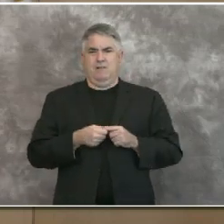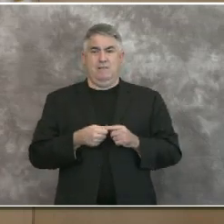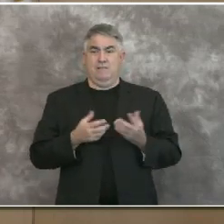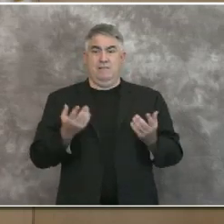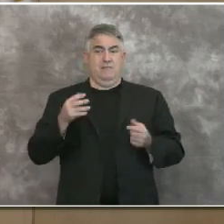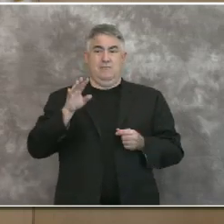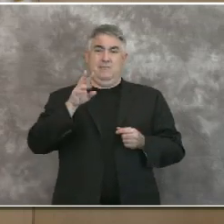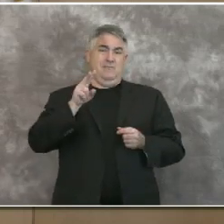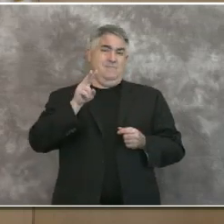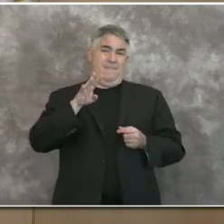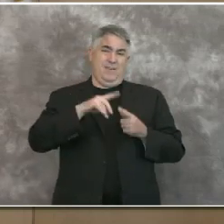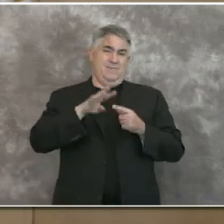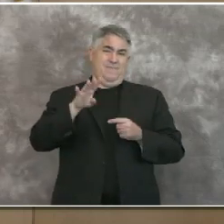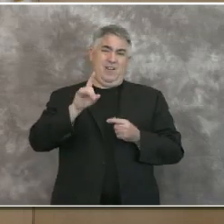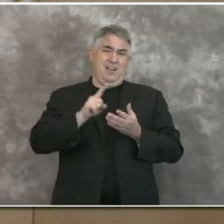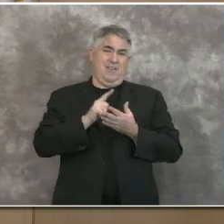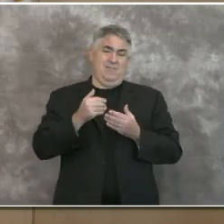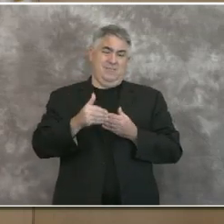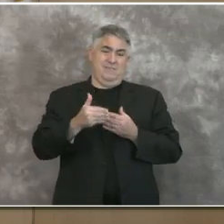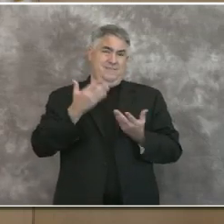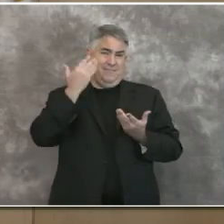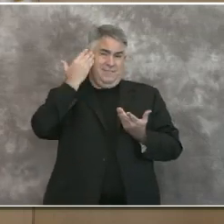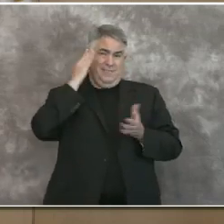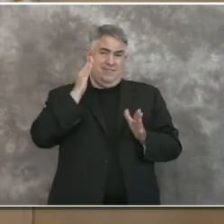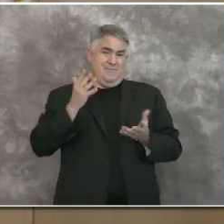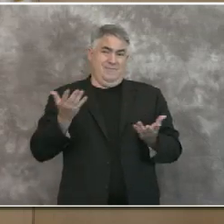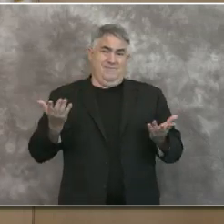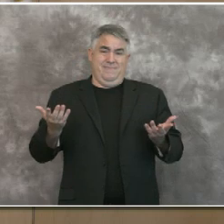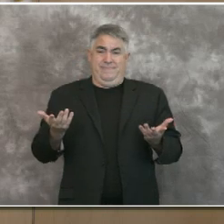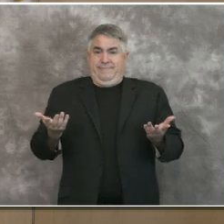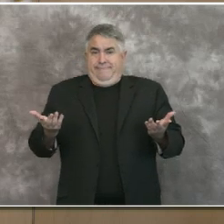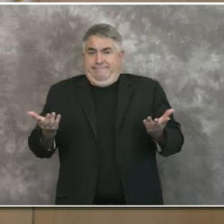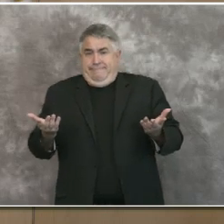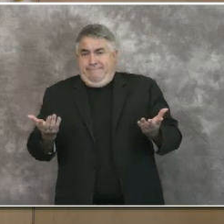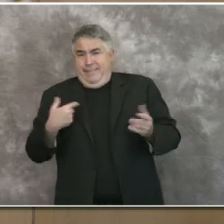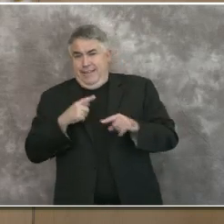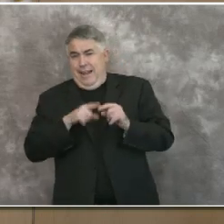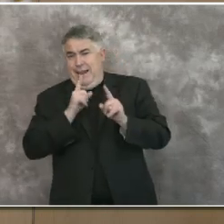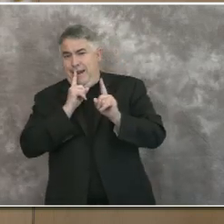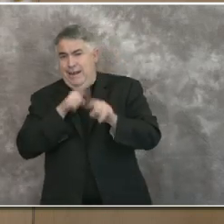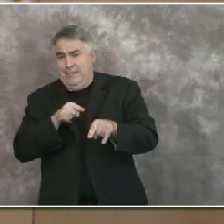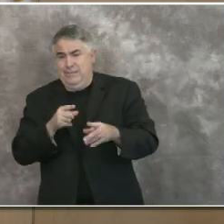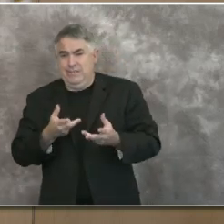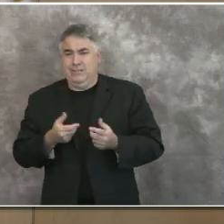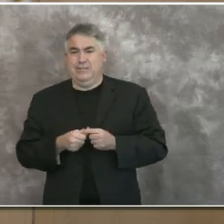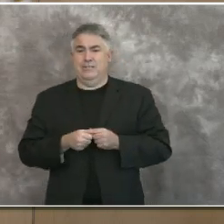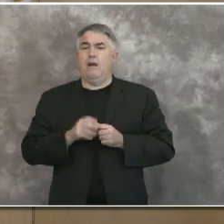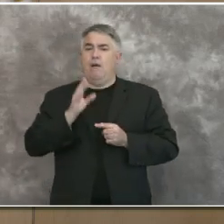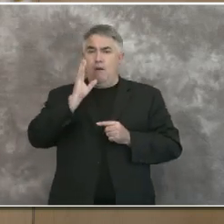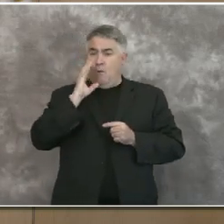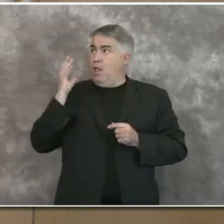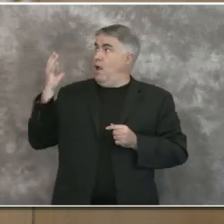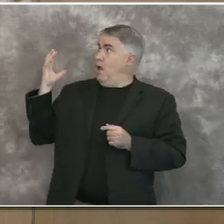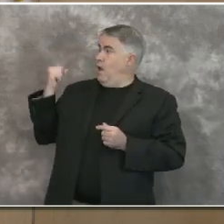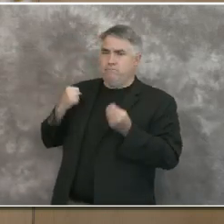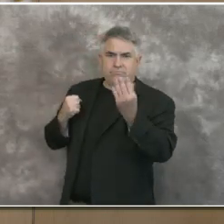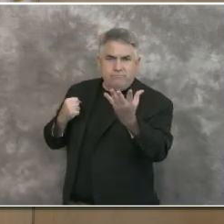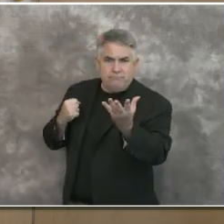hours. I can't predict when they'll respond, but when they do, we will make that information public. And there was a second question?